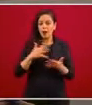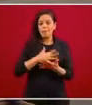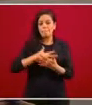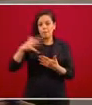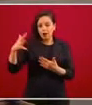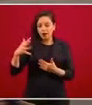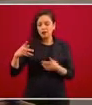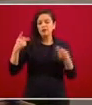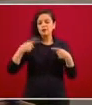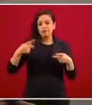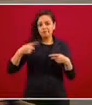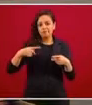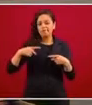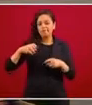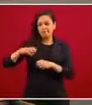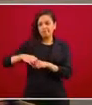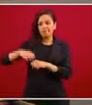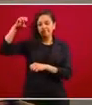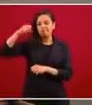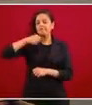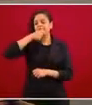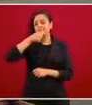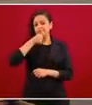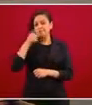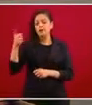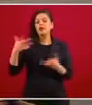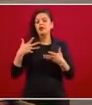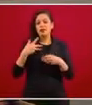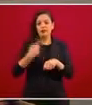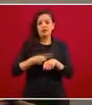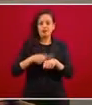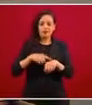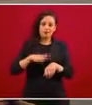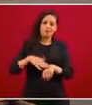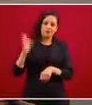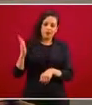we have made the comparison with the European countries in which